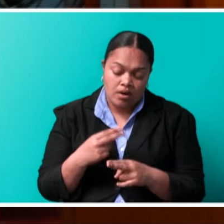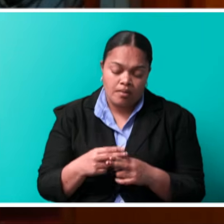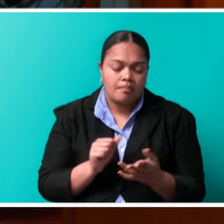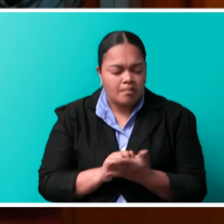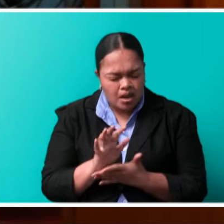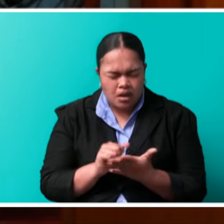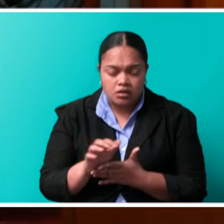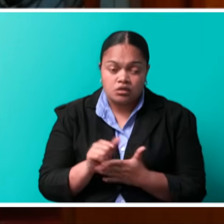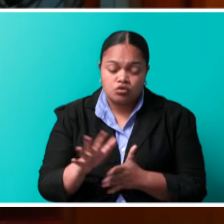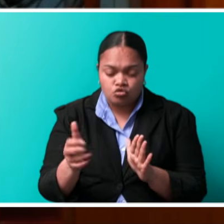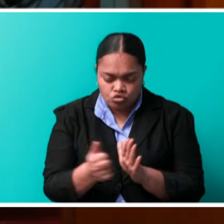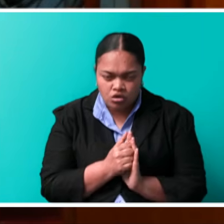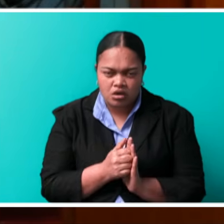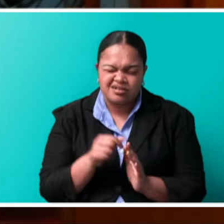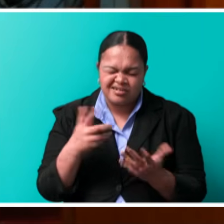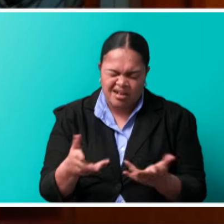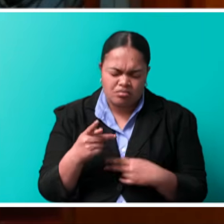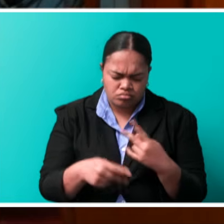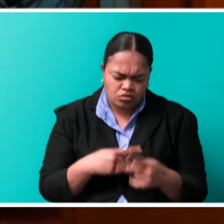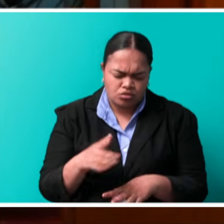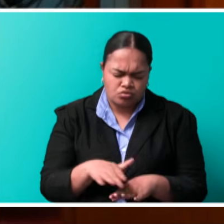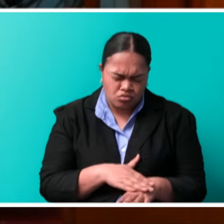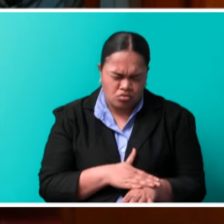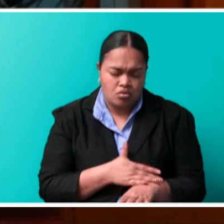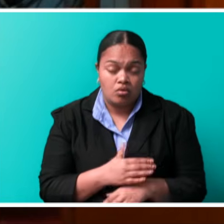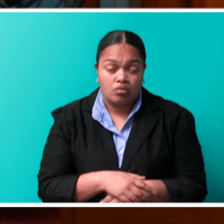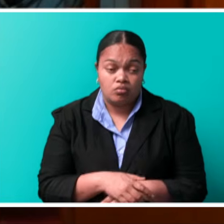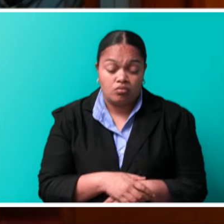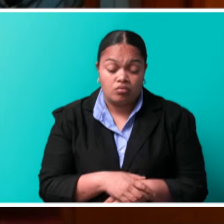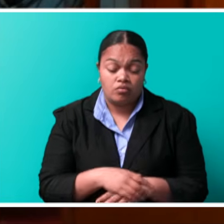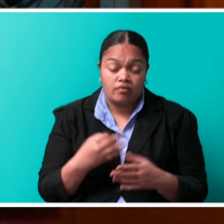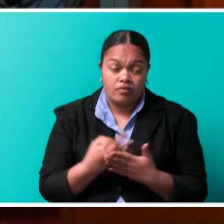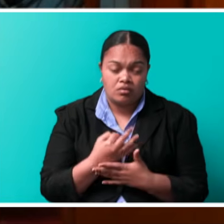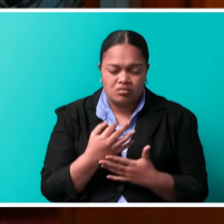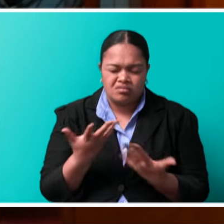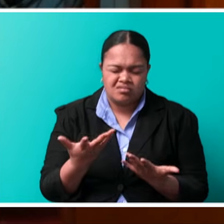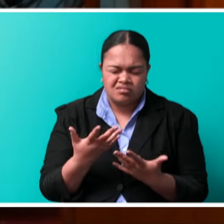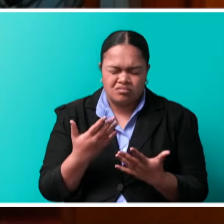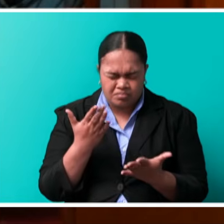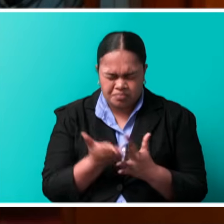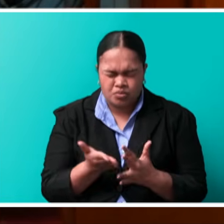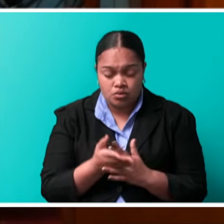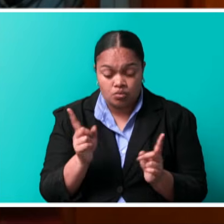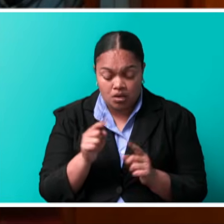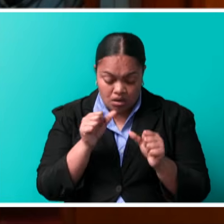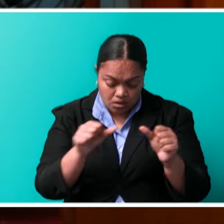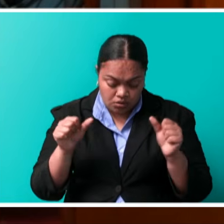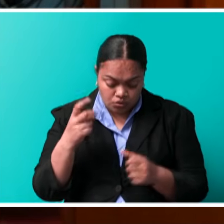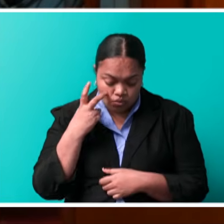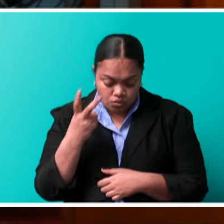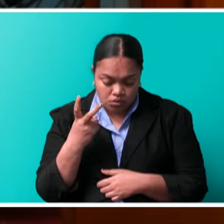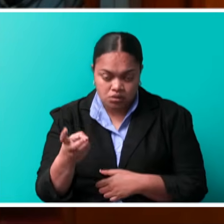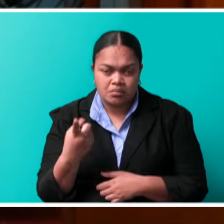storage, better processing, better finance, and closer links between agriculture, tourism, retail,